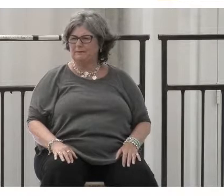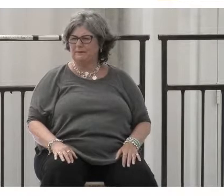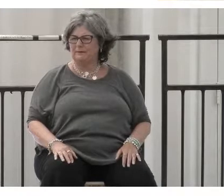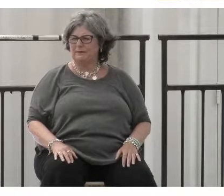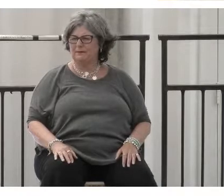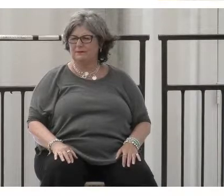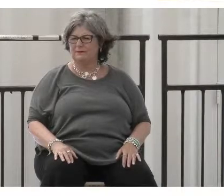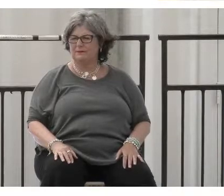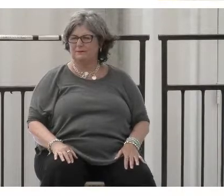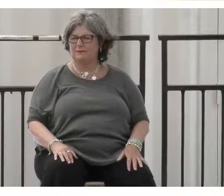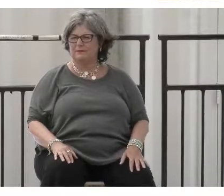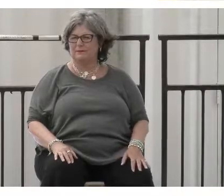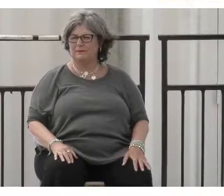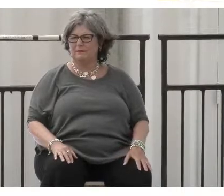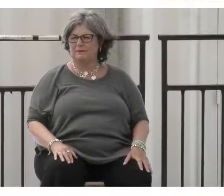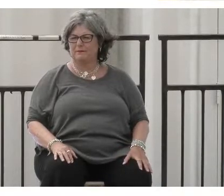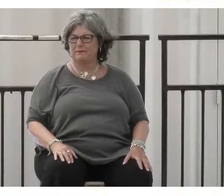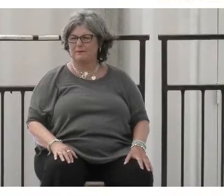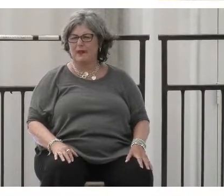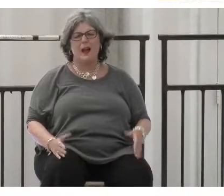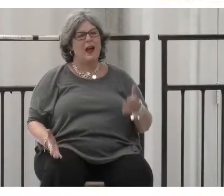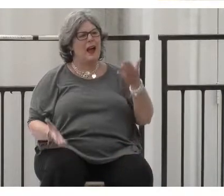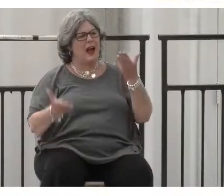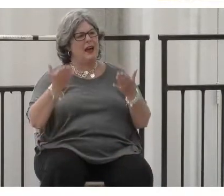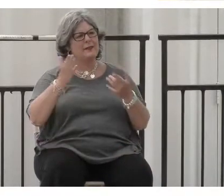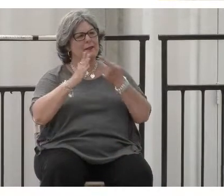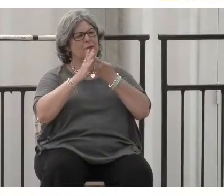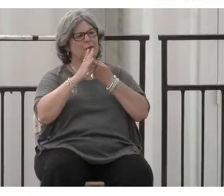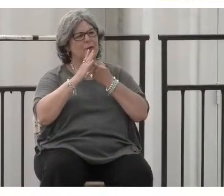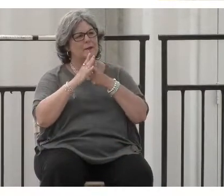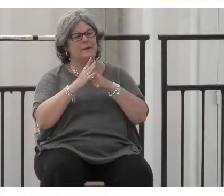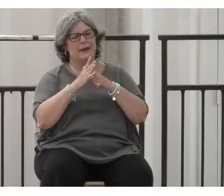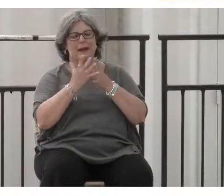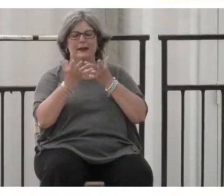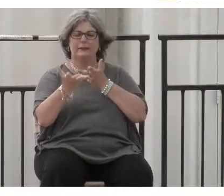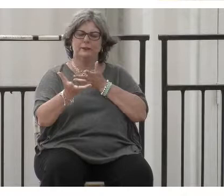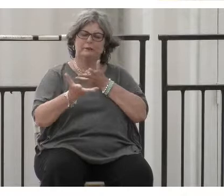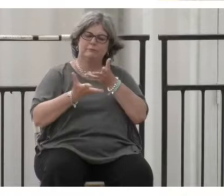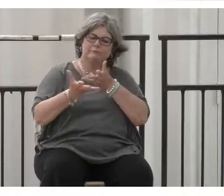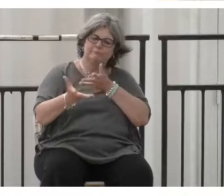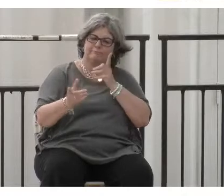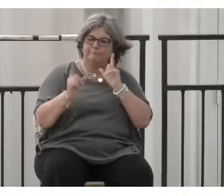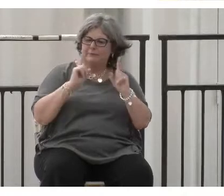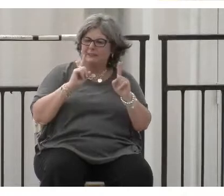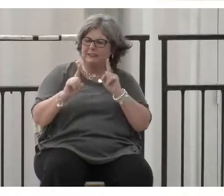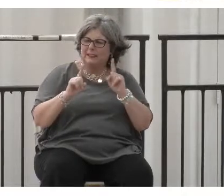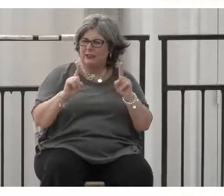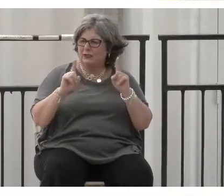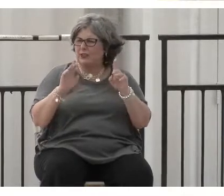as a Q&A, it might be best if we just started as an informal conversation and then